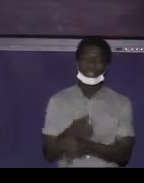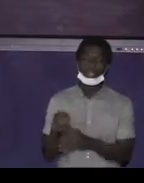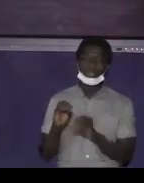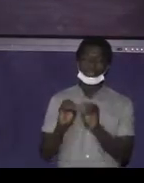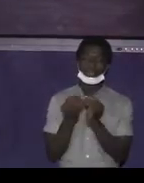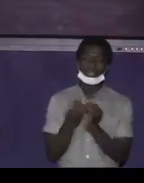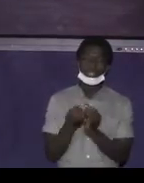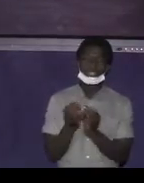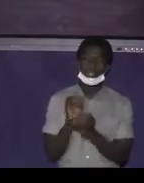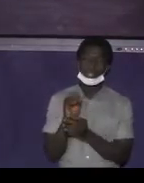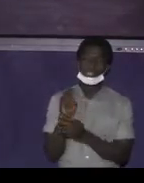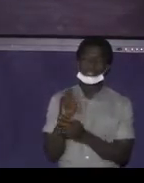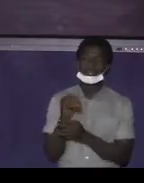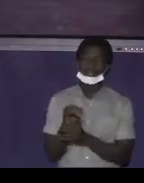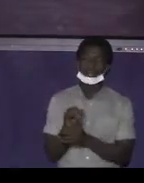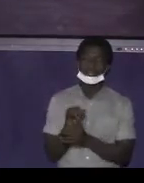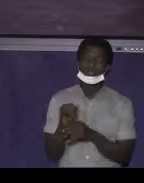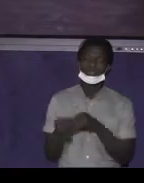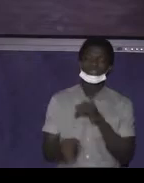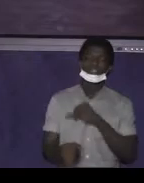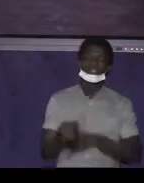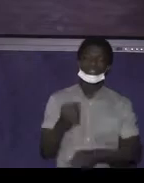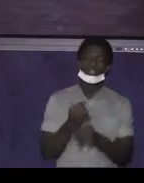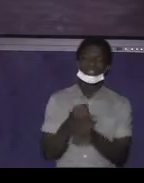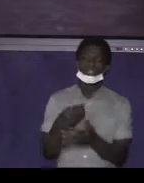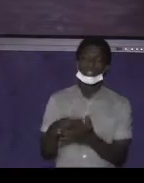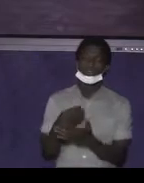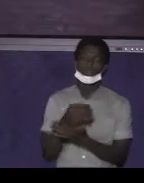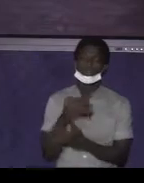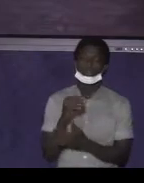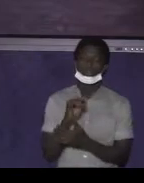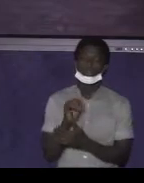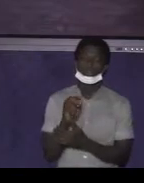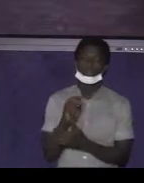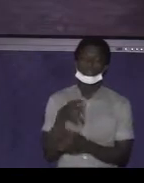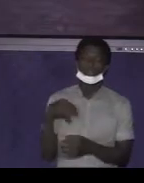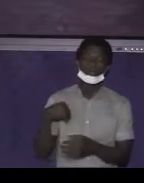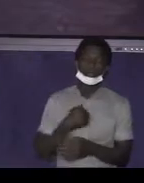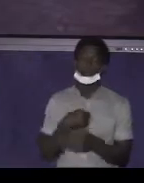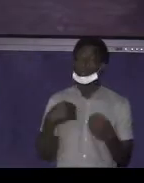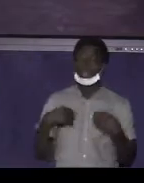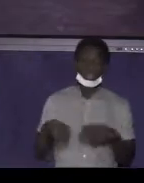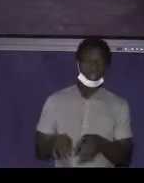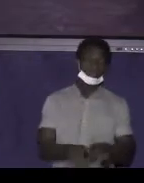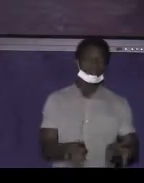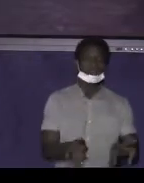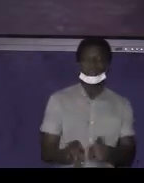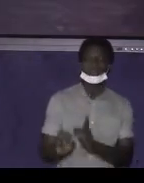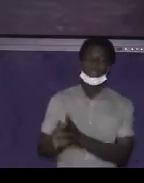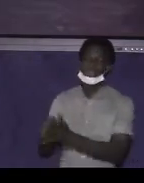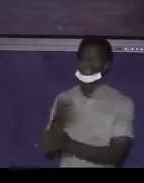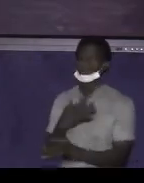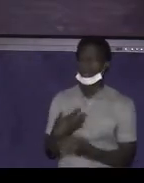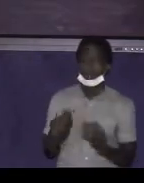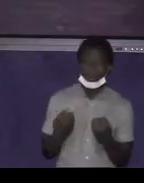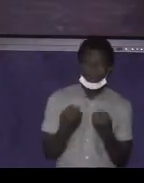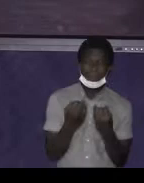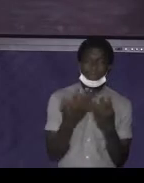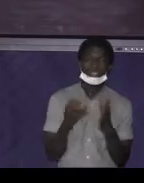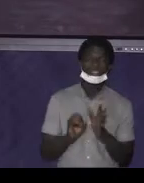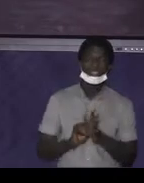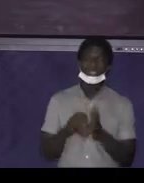IMF, International Monetary Fund, and so on. We have different examples and many examples